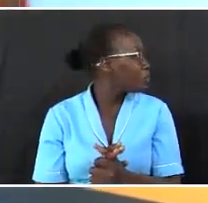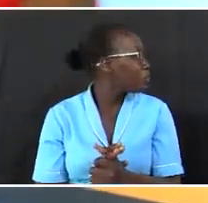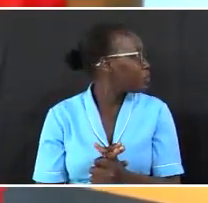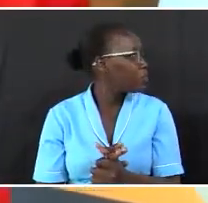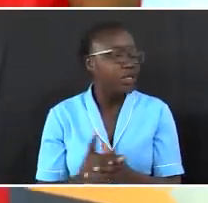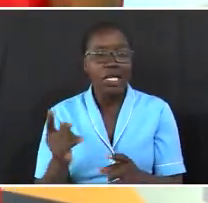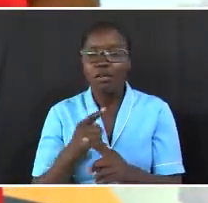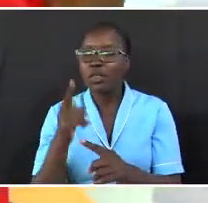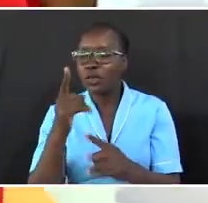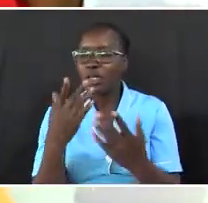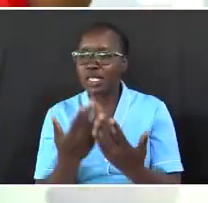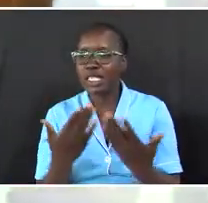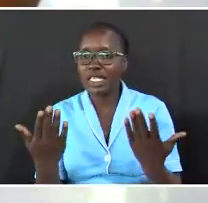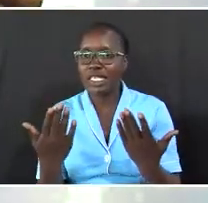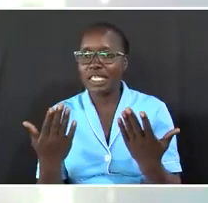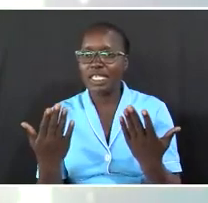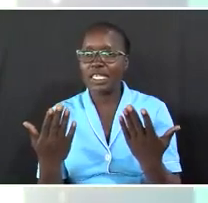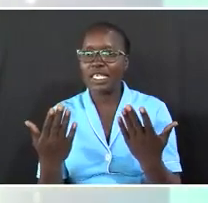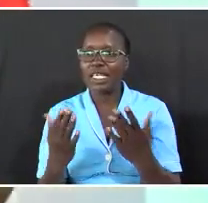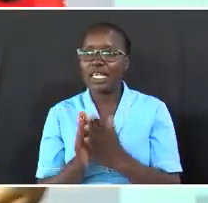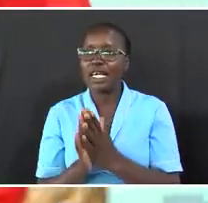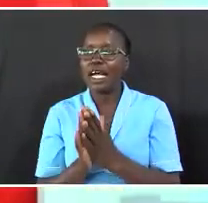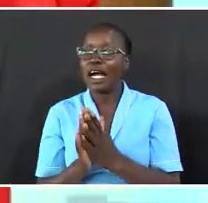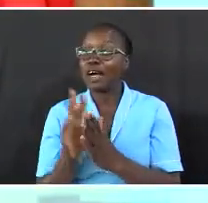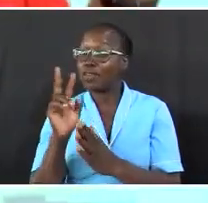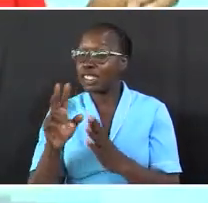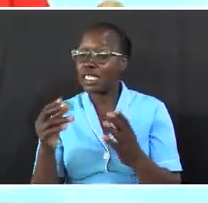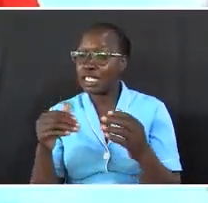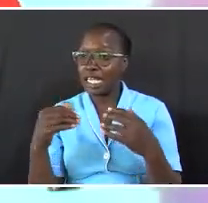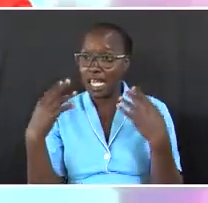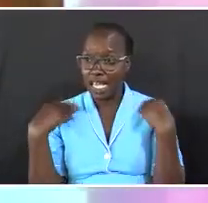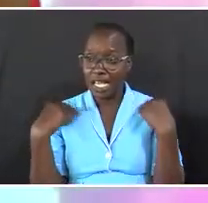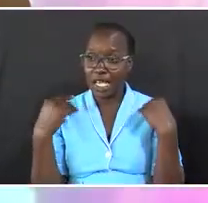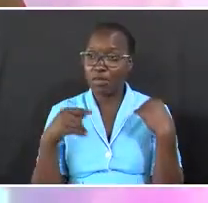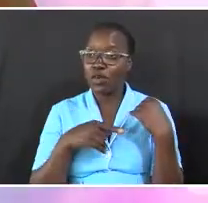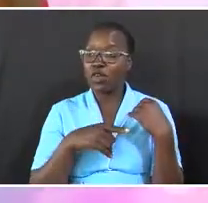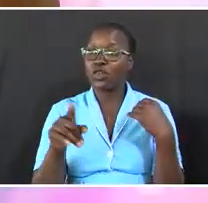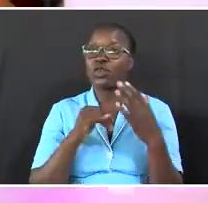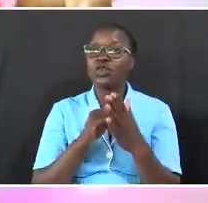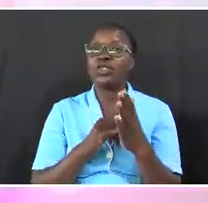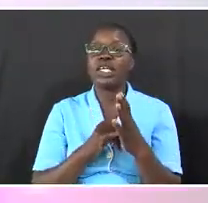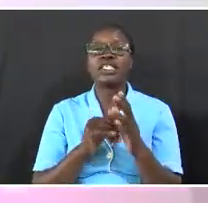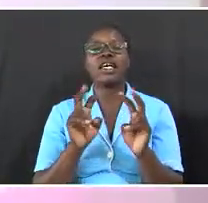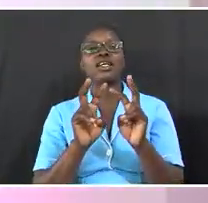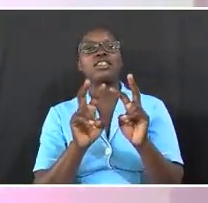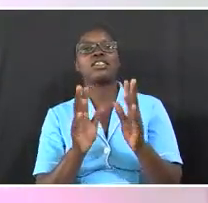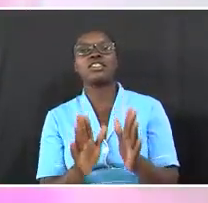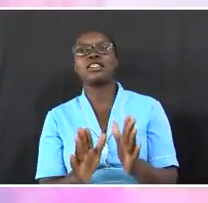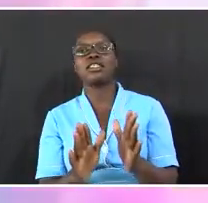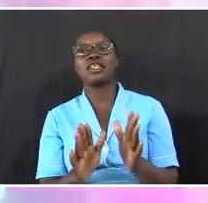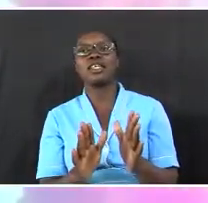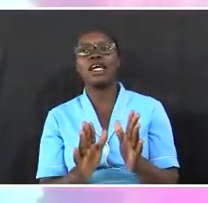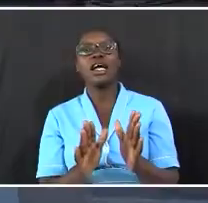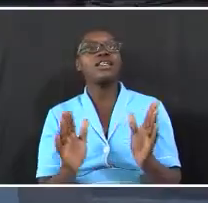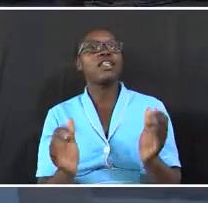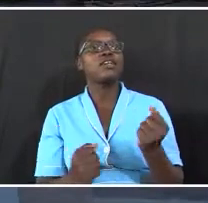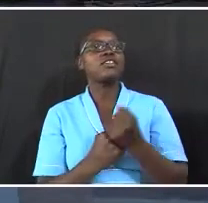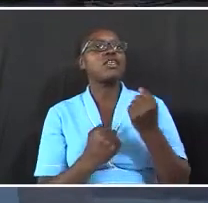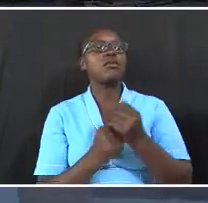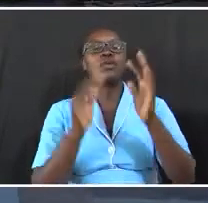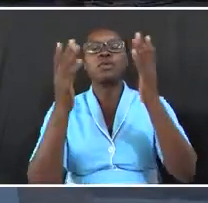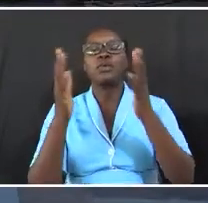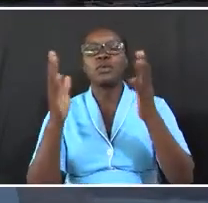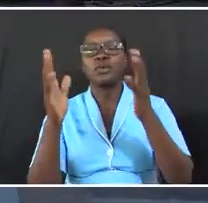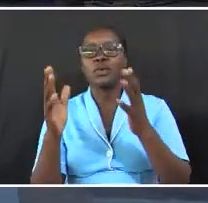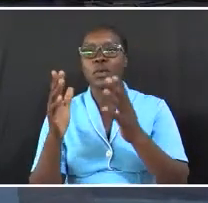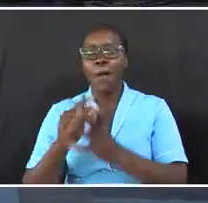But one of the things I have seen in a game of football is you, who is just a spectator, cheering squad, I was a